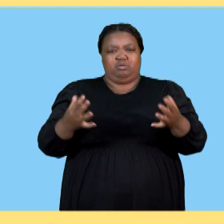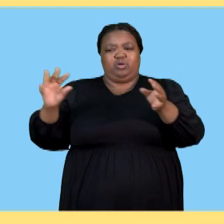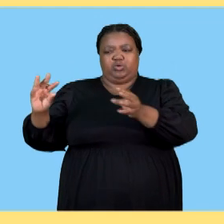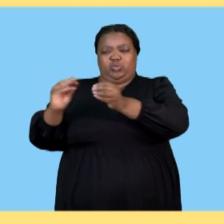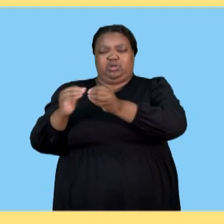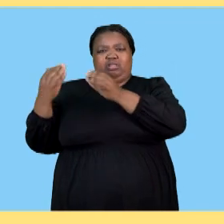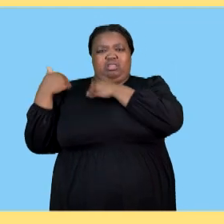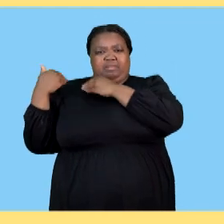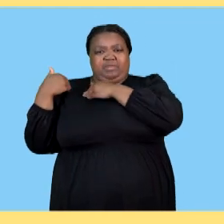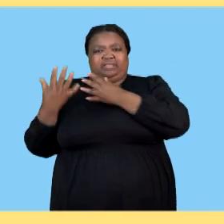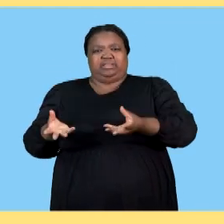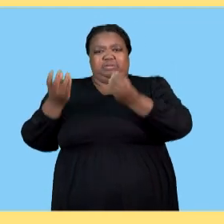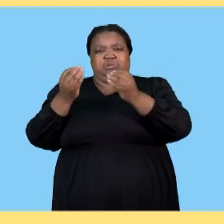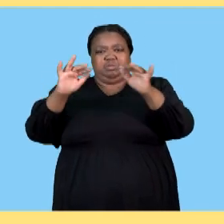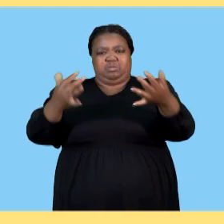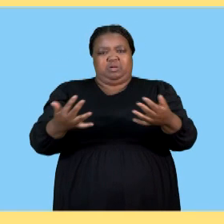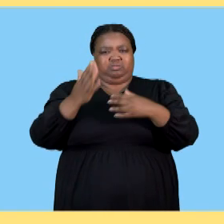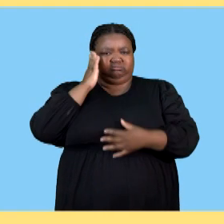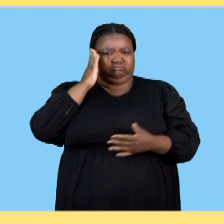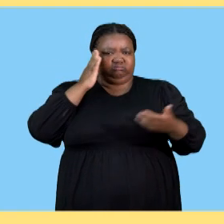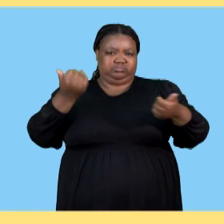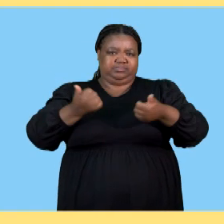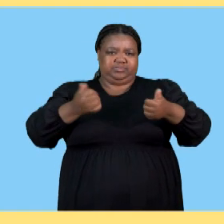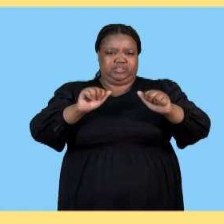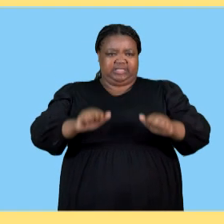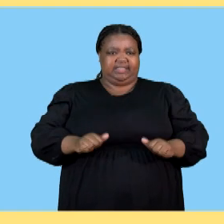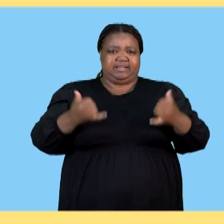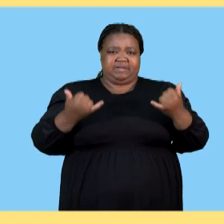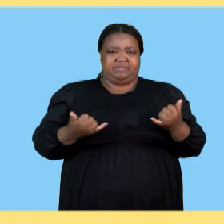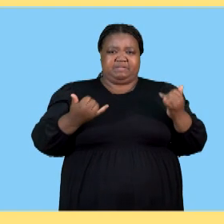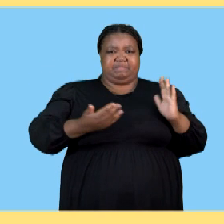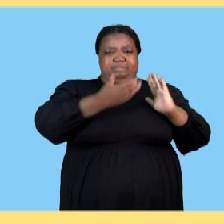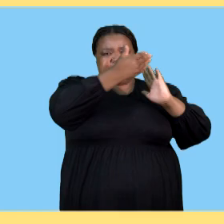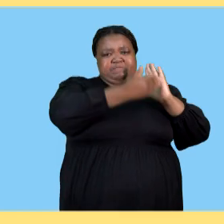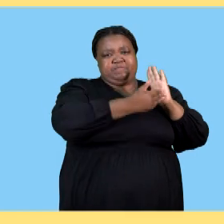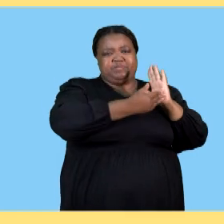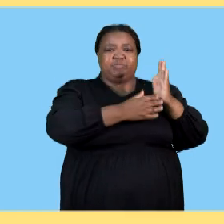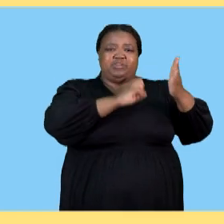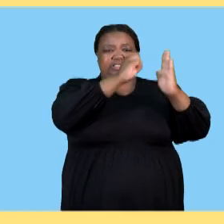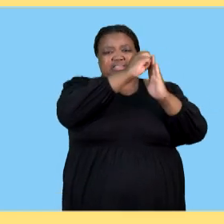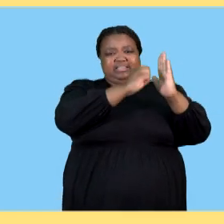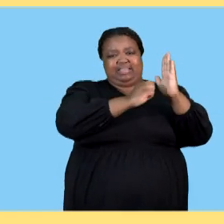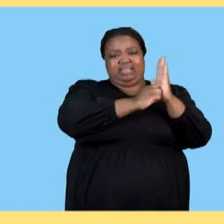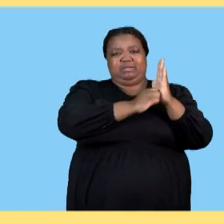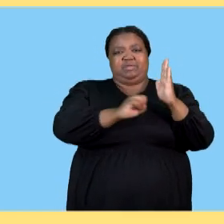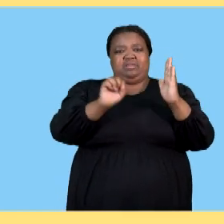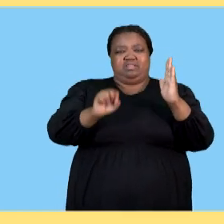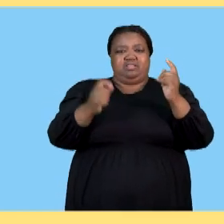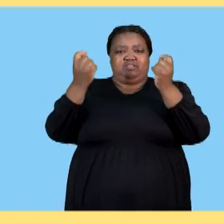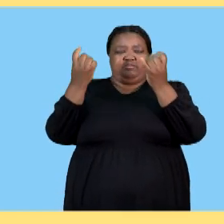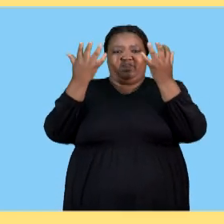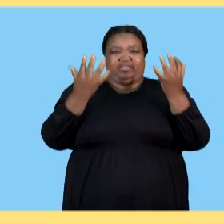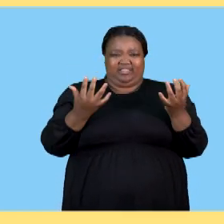your total liabilities. Here is an extract of the statement